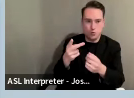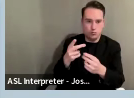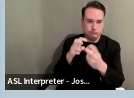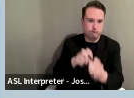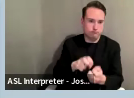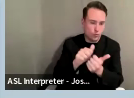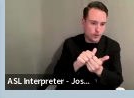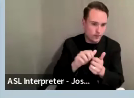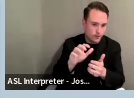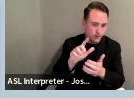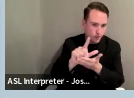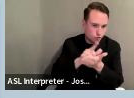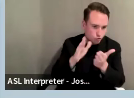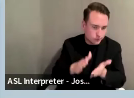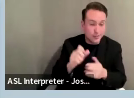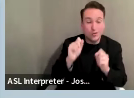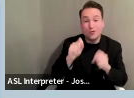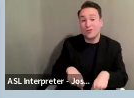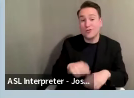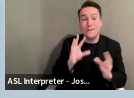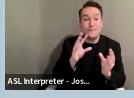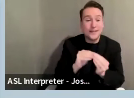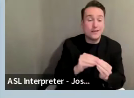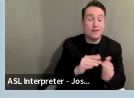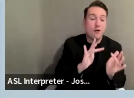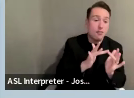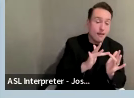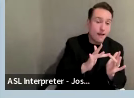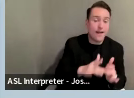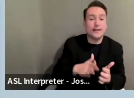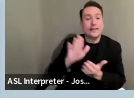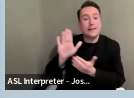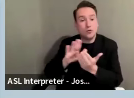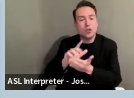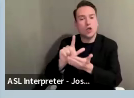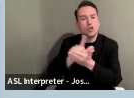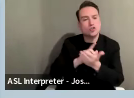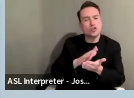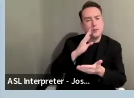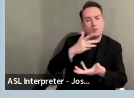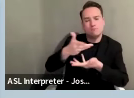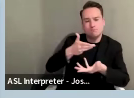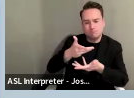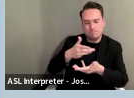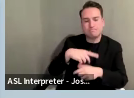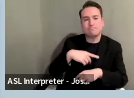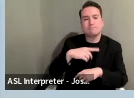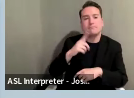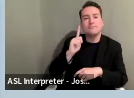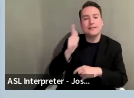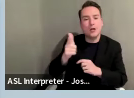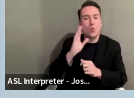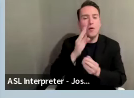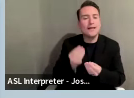have a meeting. It could be virtual, on the phone, or in person. The attorney will get to know you. Eventually, they will probably give you some kind